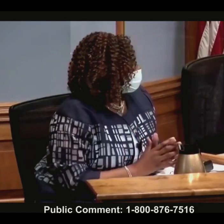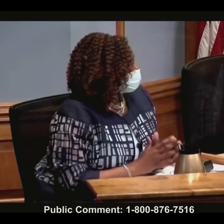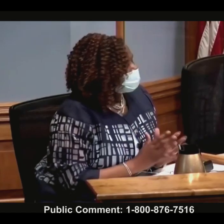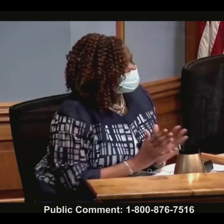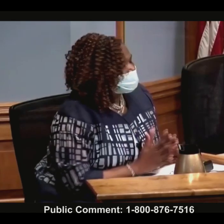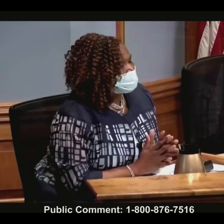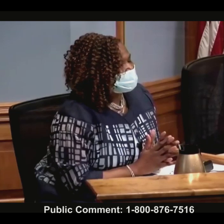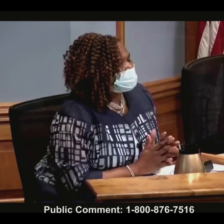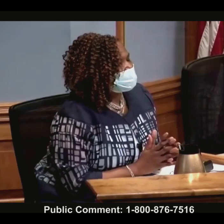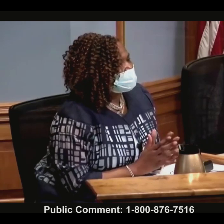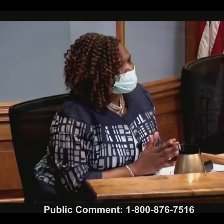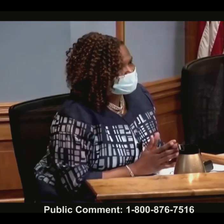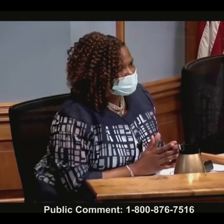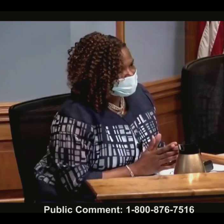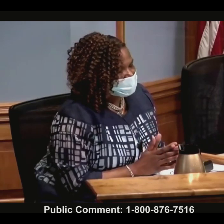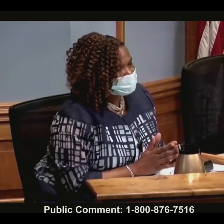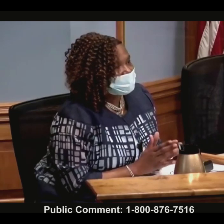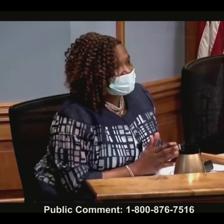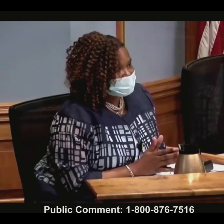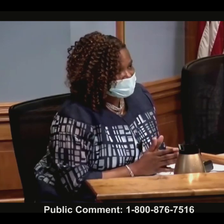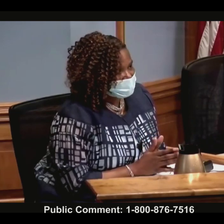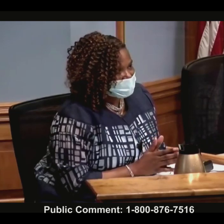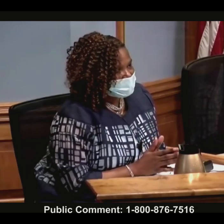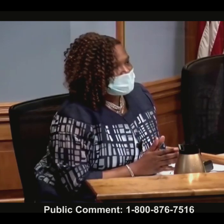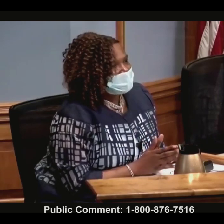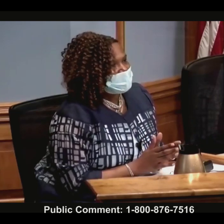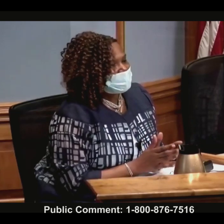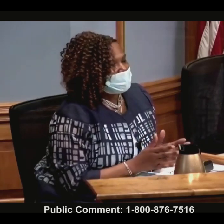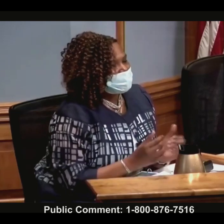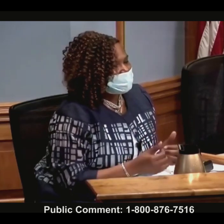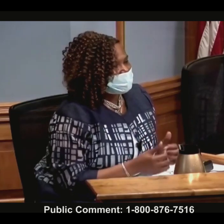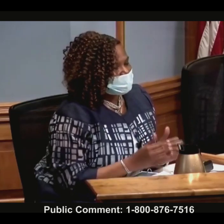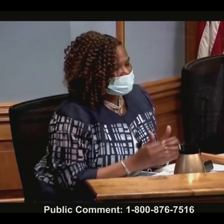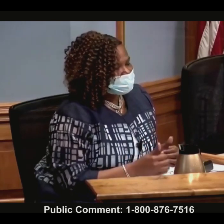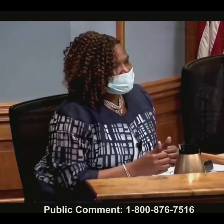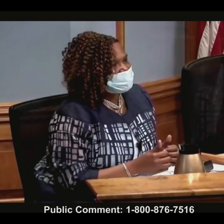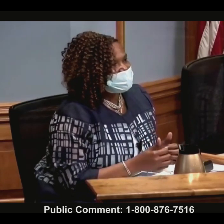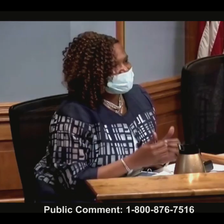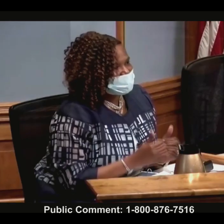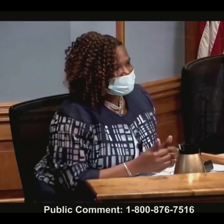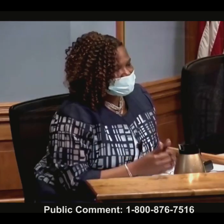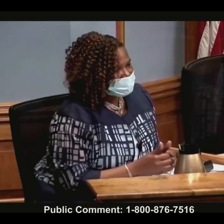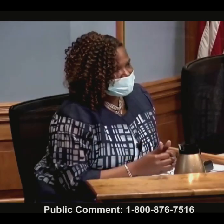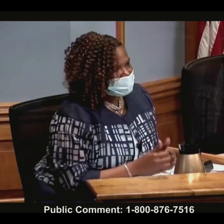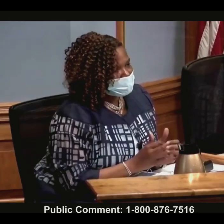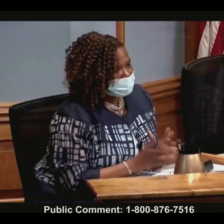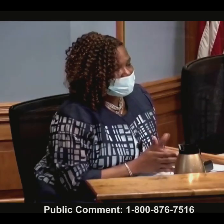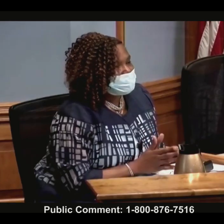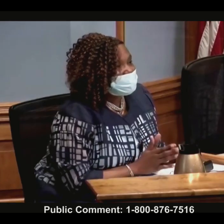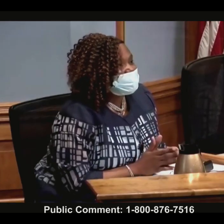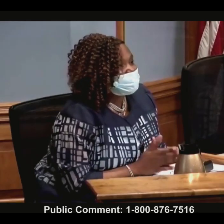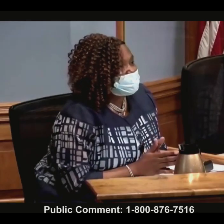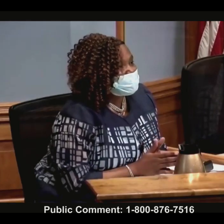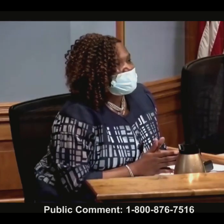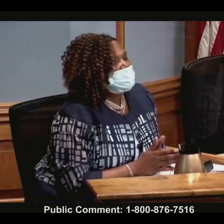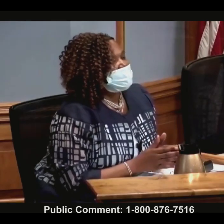so, Steve, thank you so much for everything. I'm here in this position, in this seat, partly because of